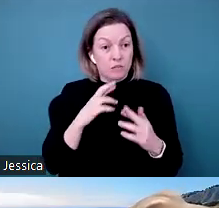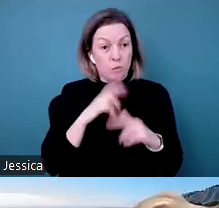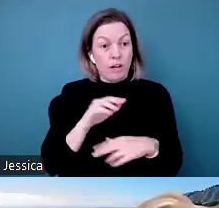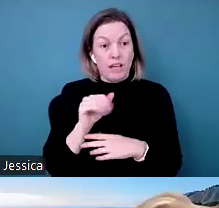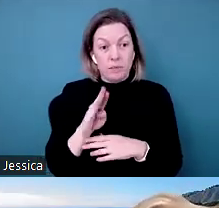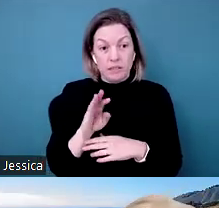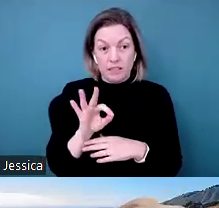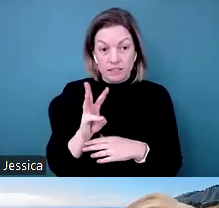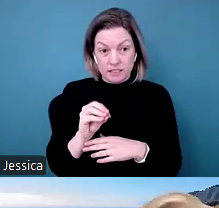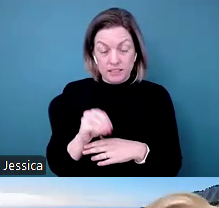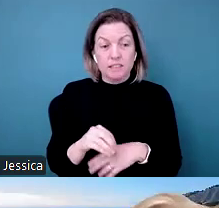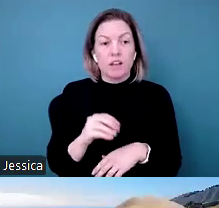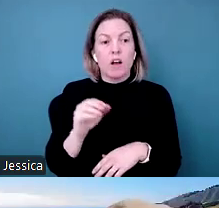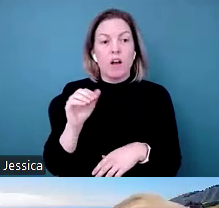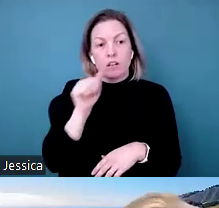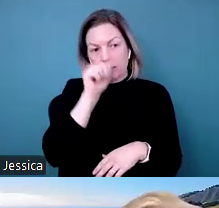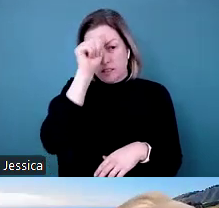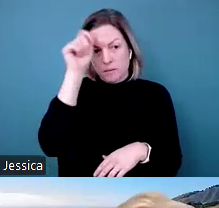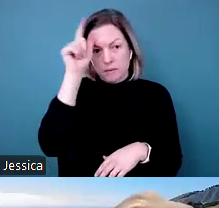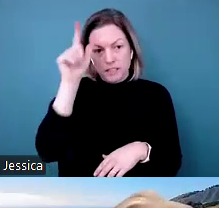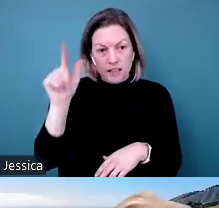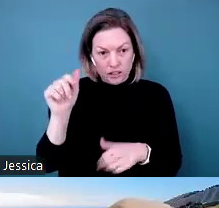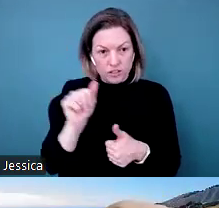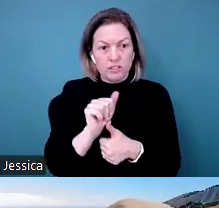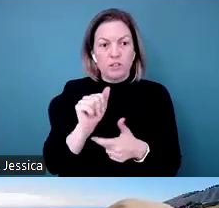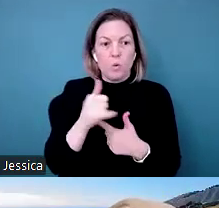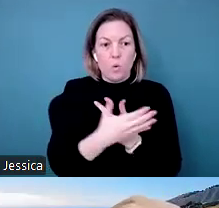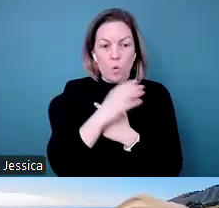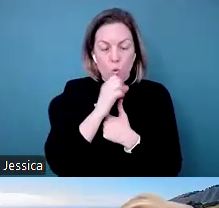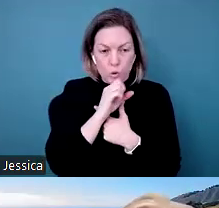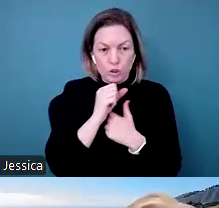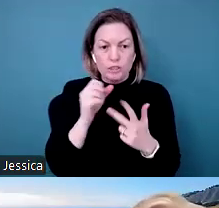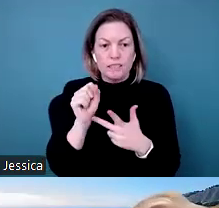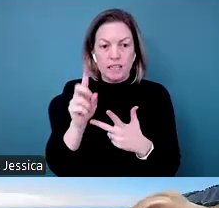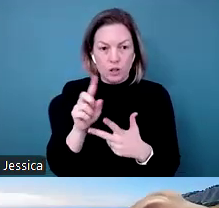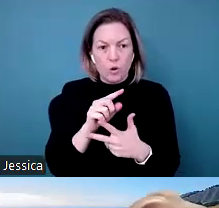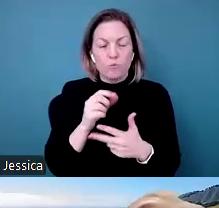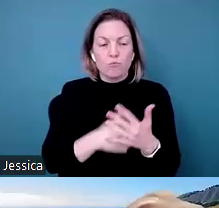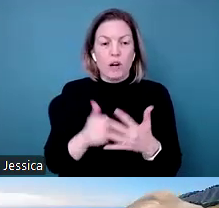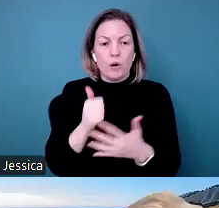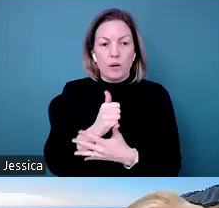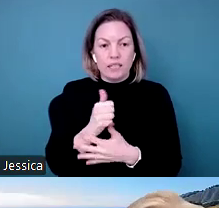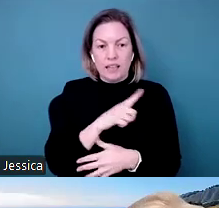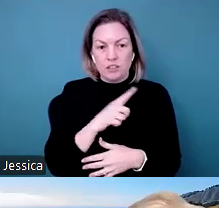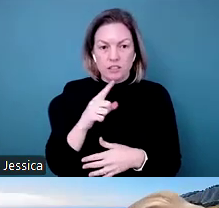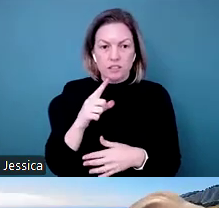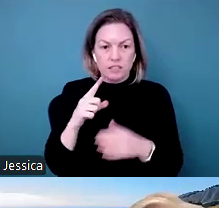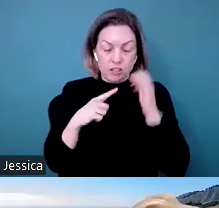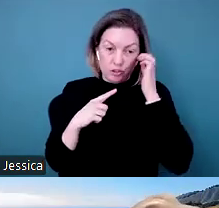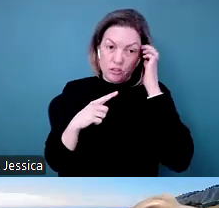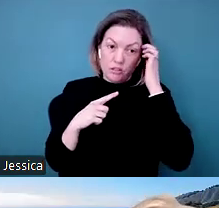was Alzheimer's Los Angeles, Alzheimer's Orange County, and Alzheimer's San Diego's priority legislation this past session, did indeed pass and was signed